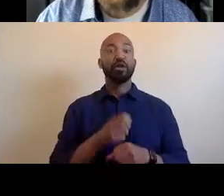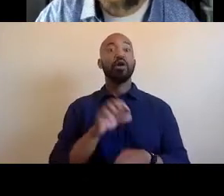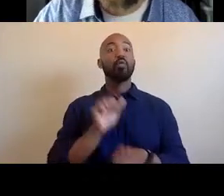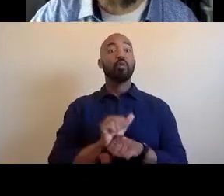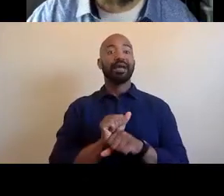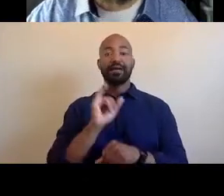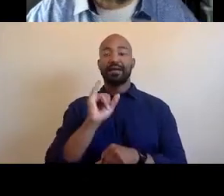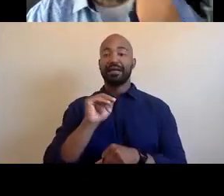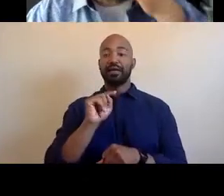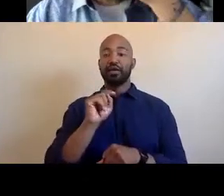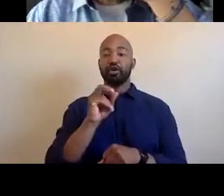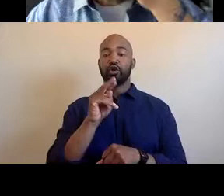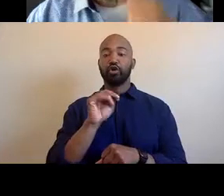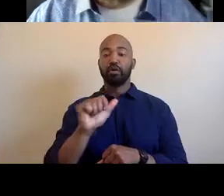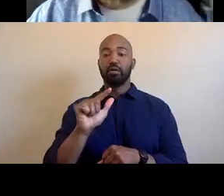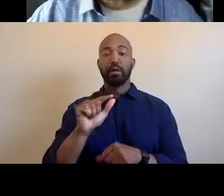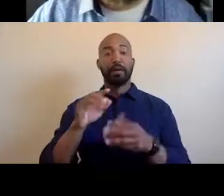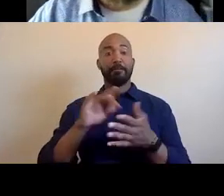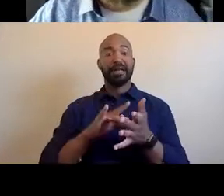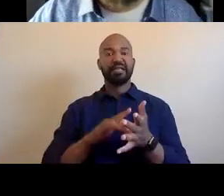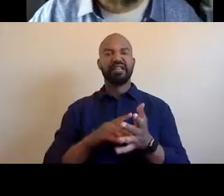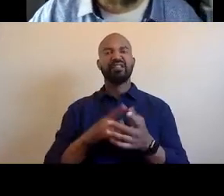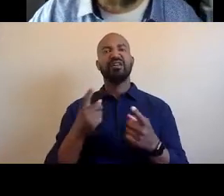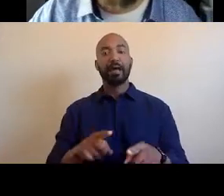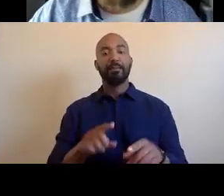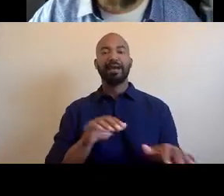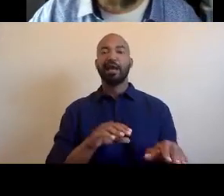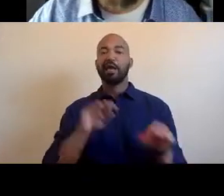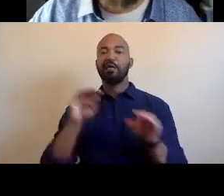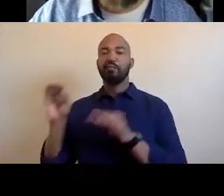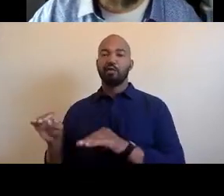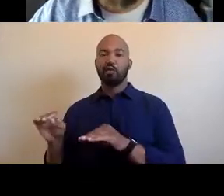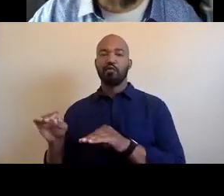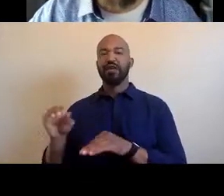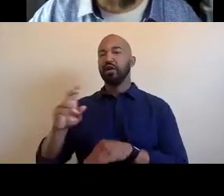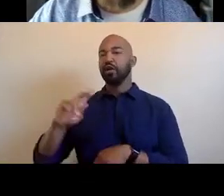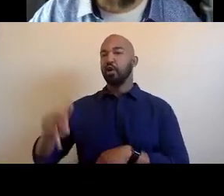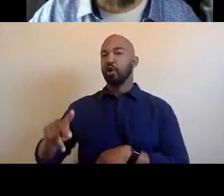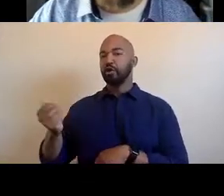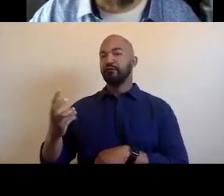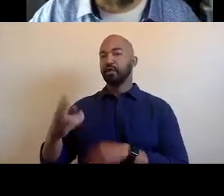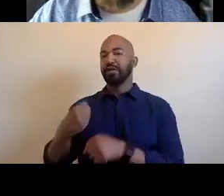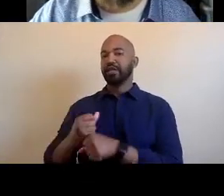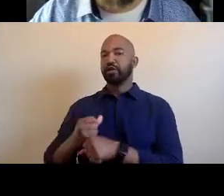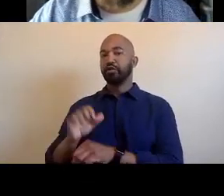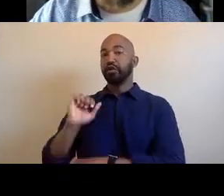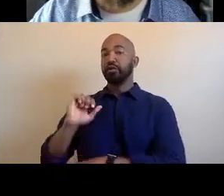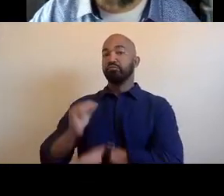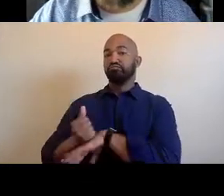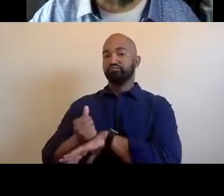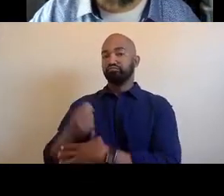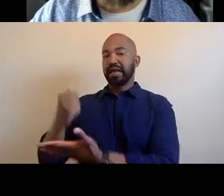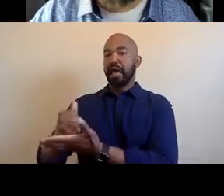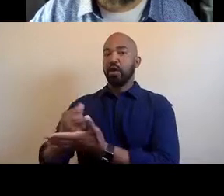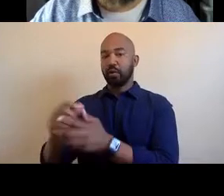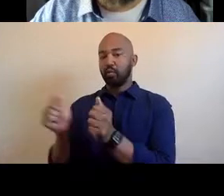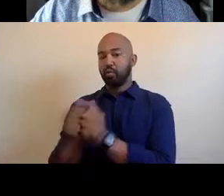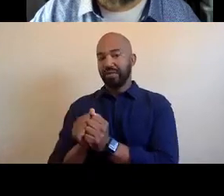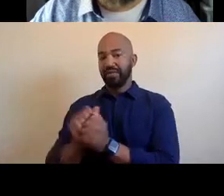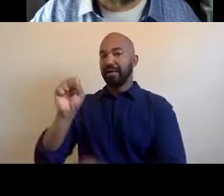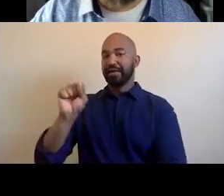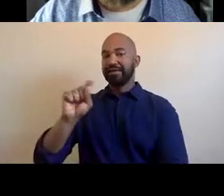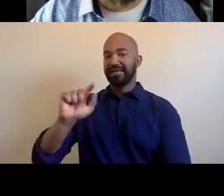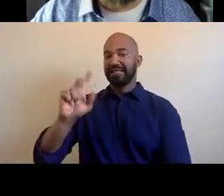clinic on campus, and I did leave for a couple of years to work down in Kenosha to help staff their STD and women's health